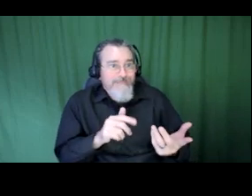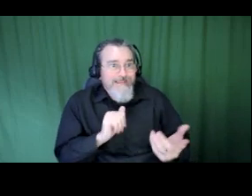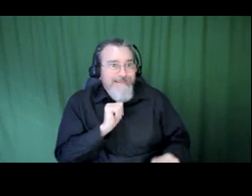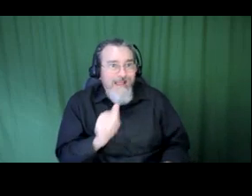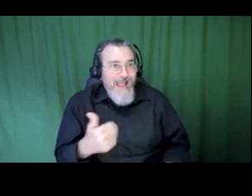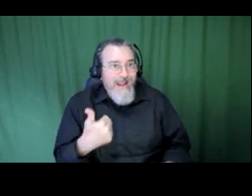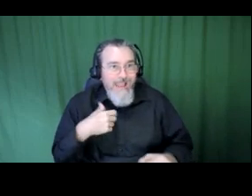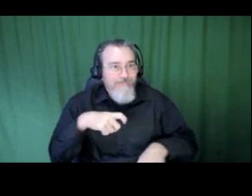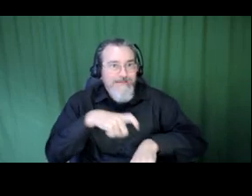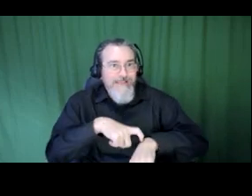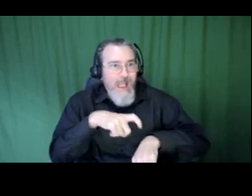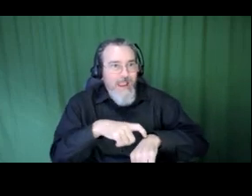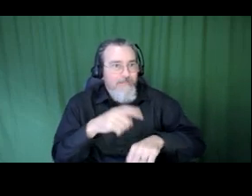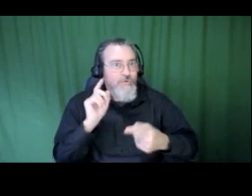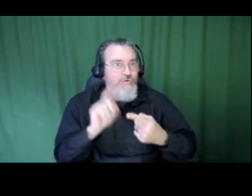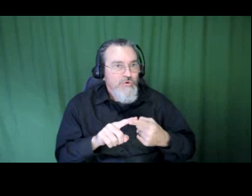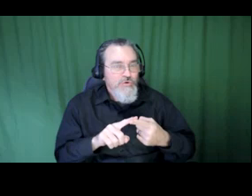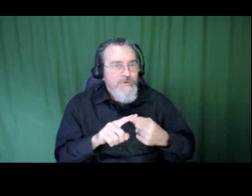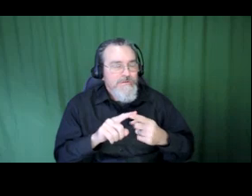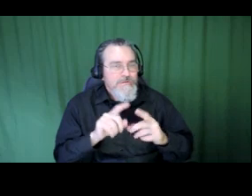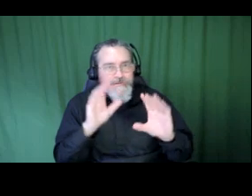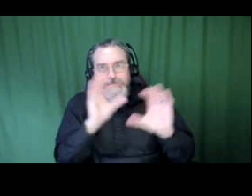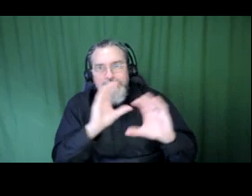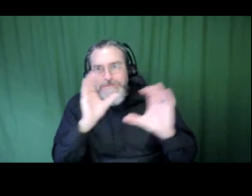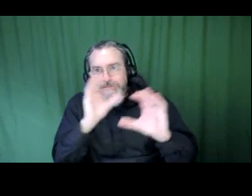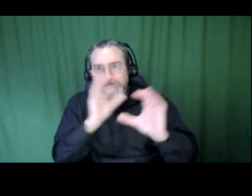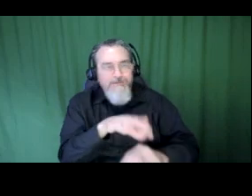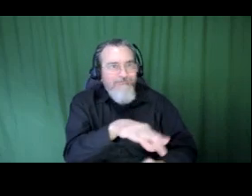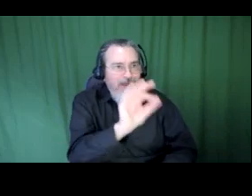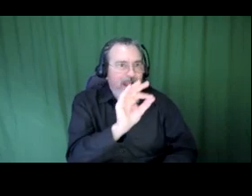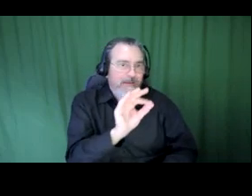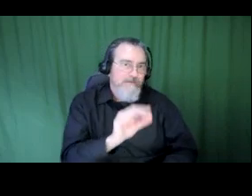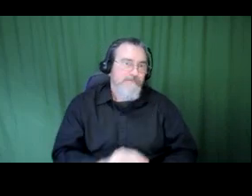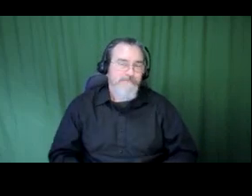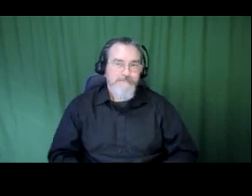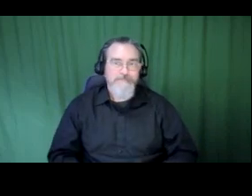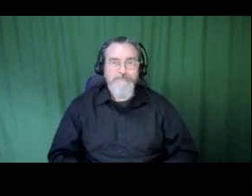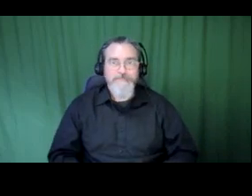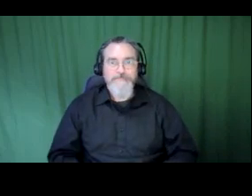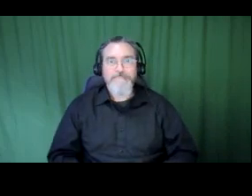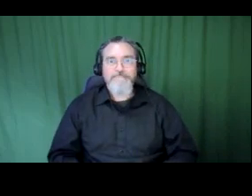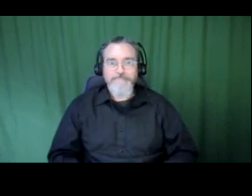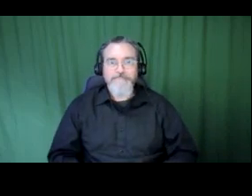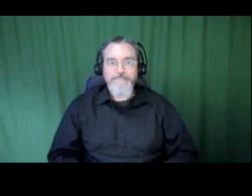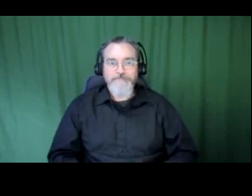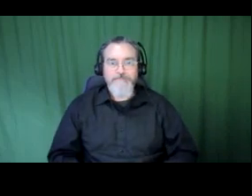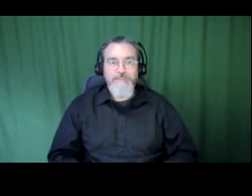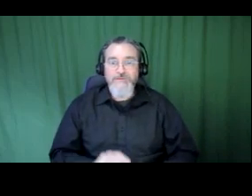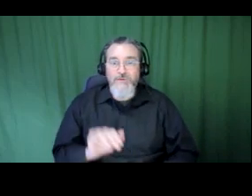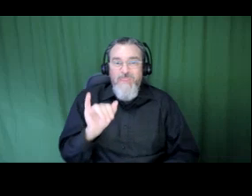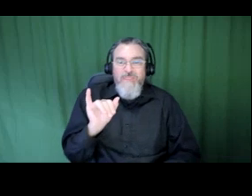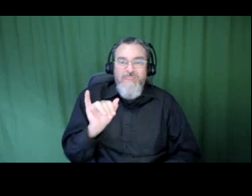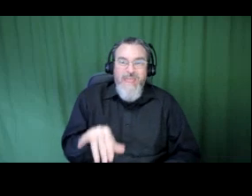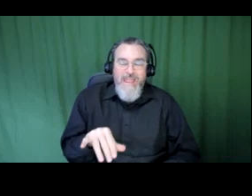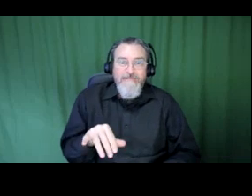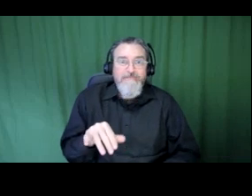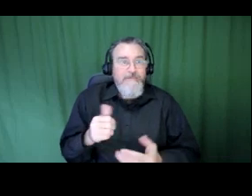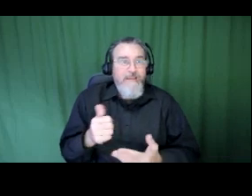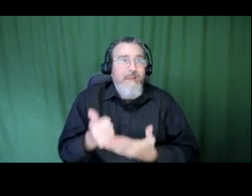time to do the diligence of the recruitment and the supports that I listed previously. So the accelerator helped us think through